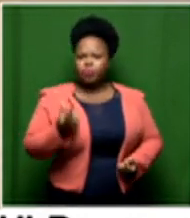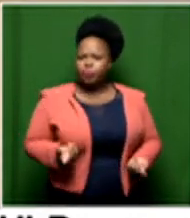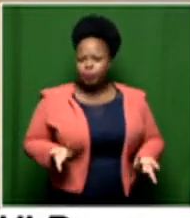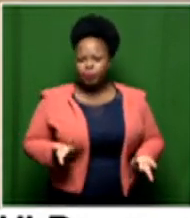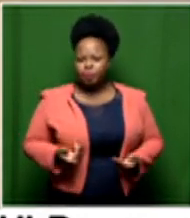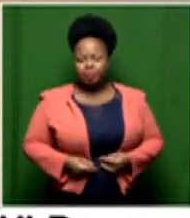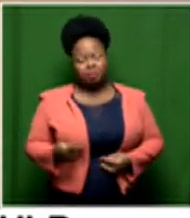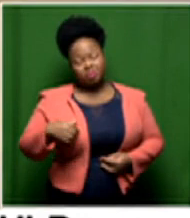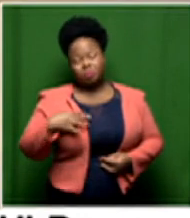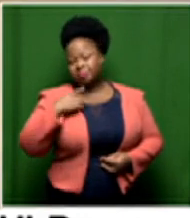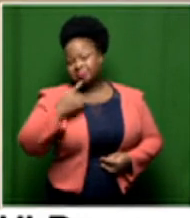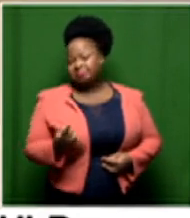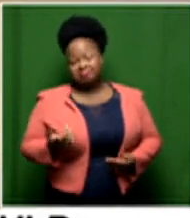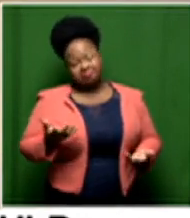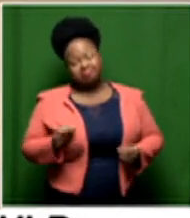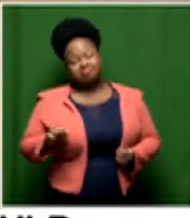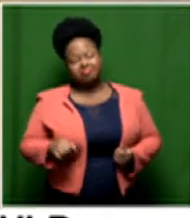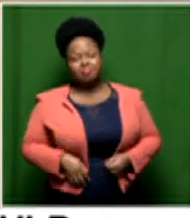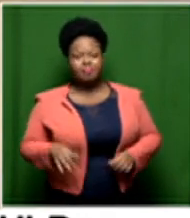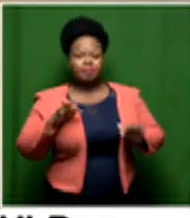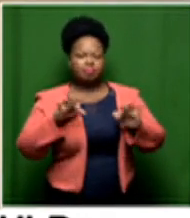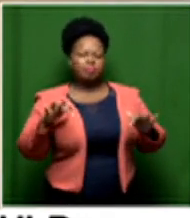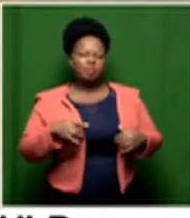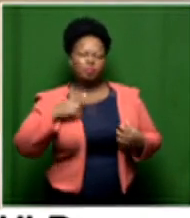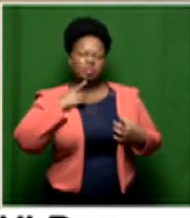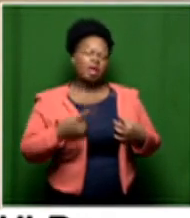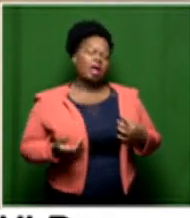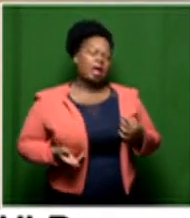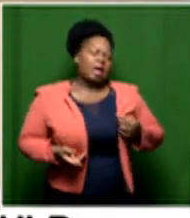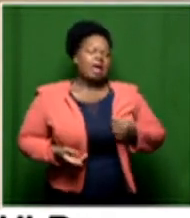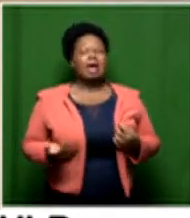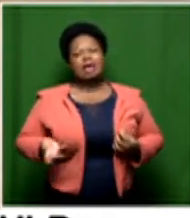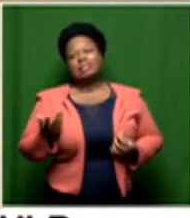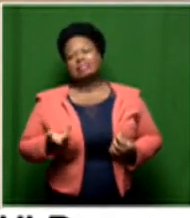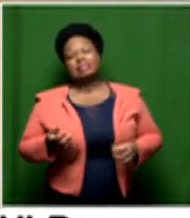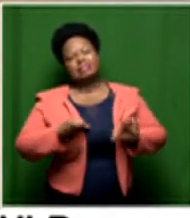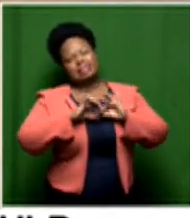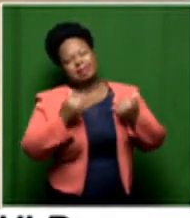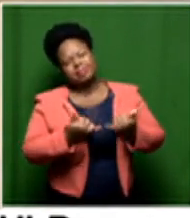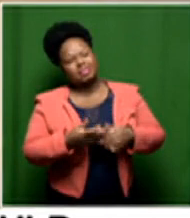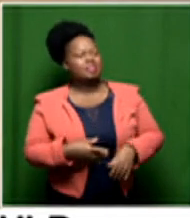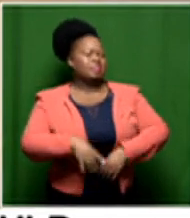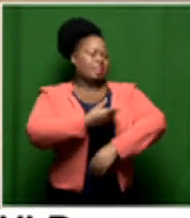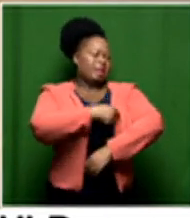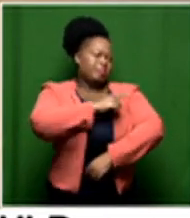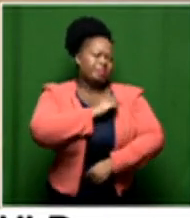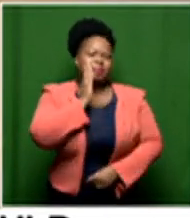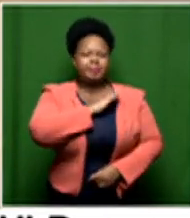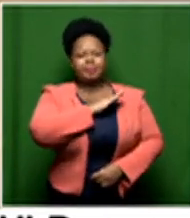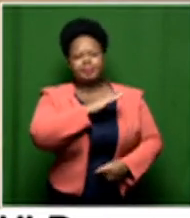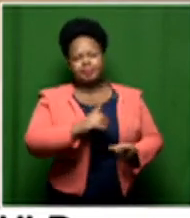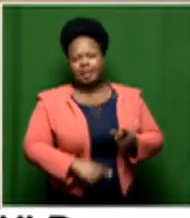thing, Leanne, I would say to you is, again, people say, well, the companies have no capacity. The